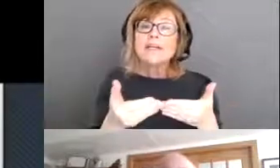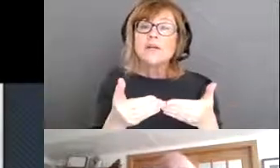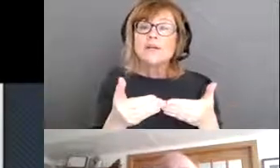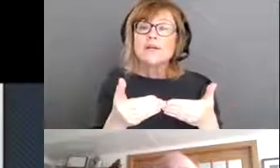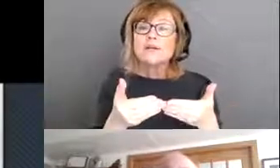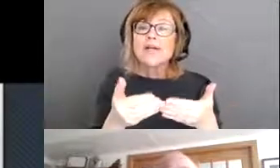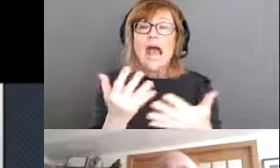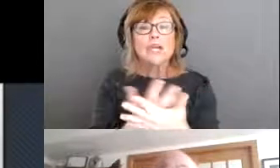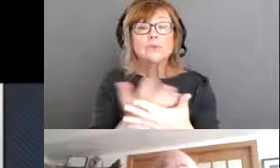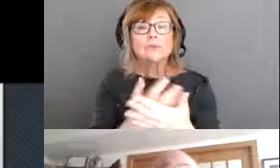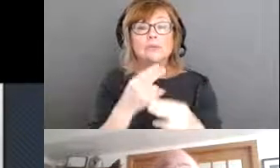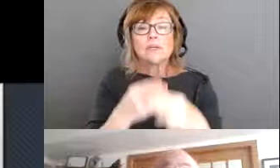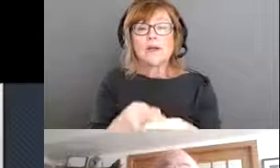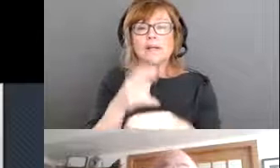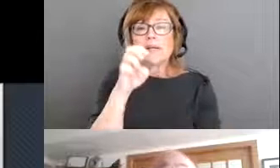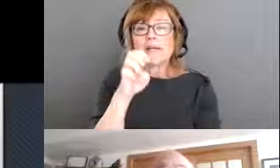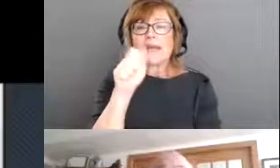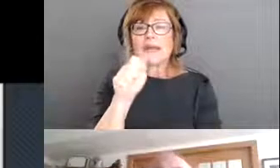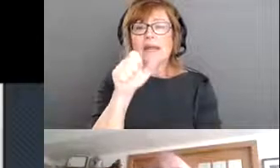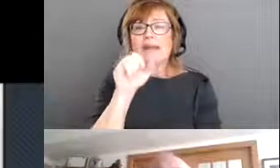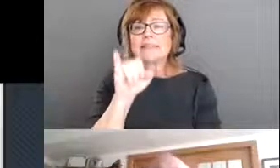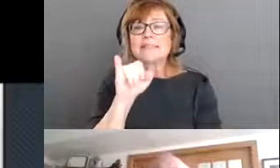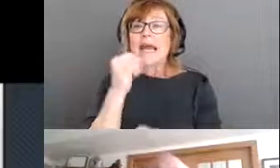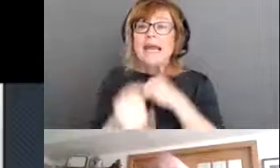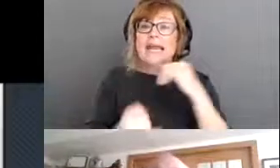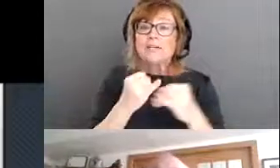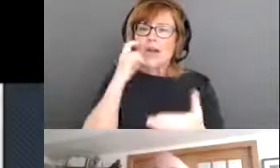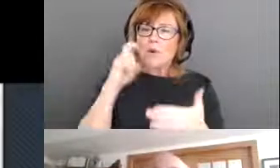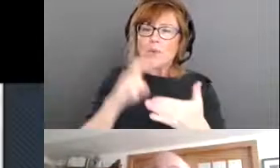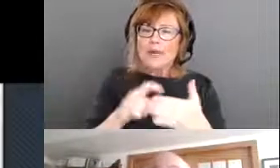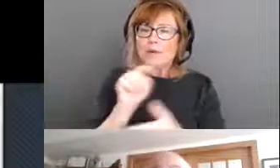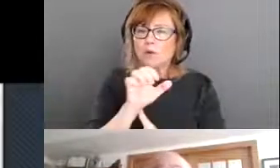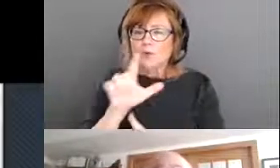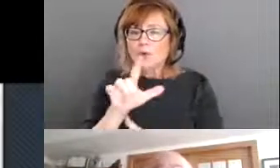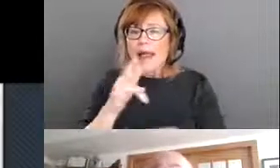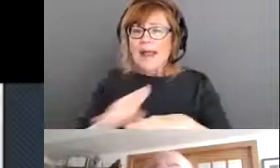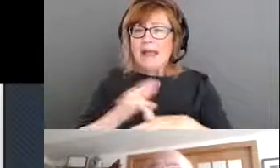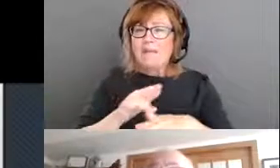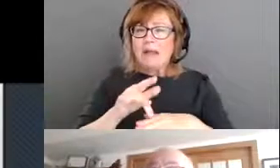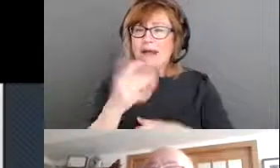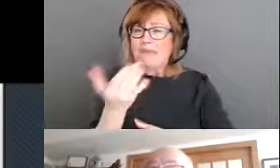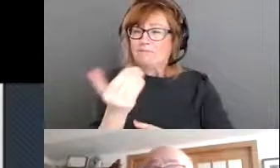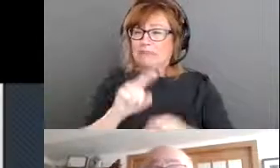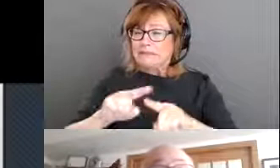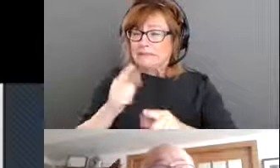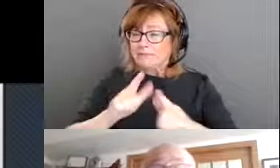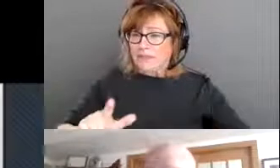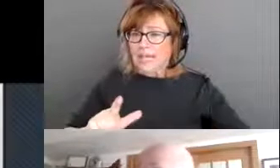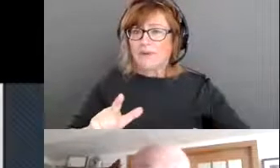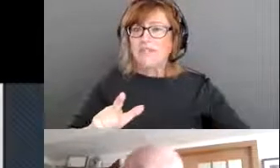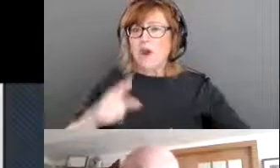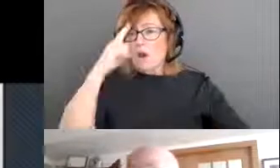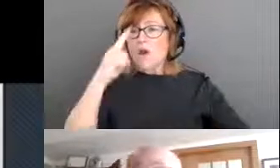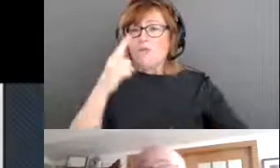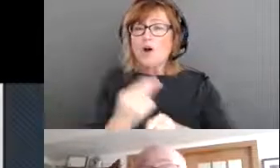Suspicion Index, which is an internationally recognized validated tool available in 15 languages for use in ambulatory